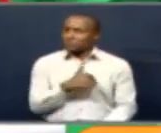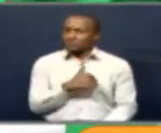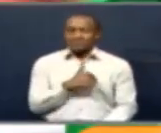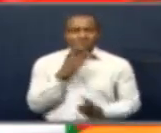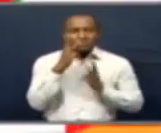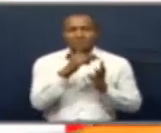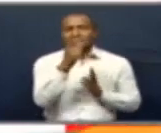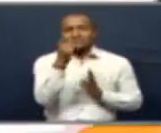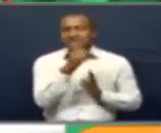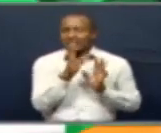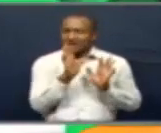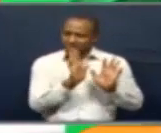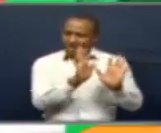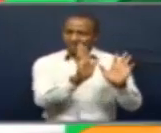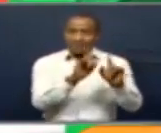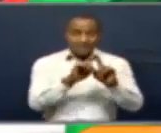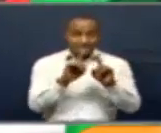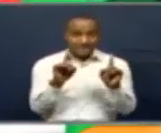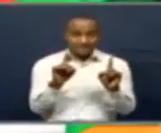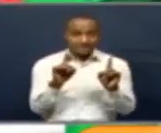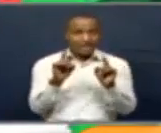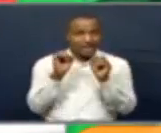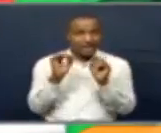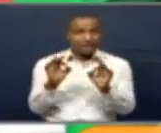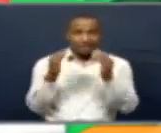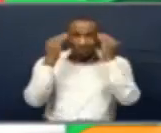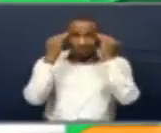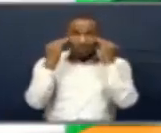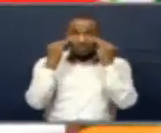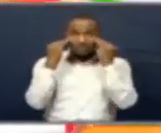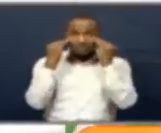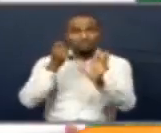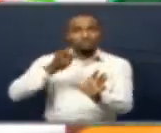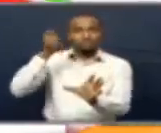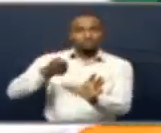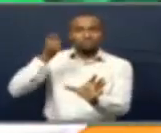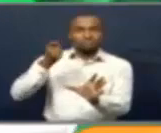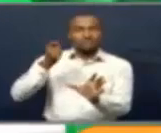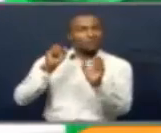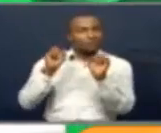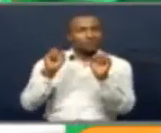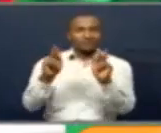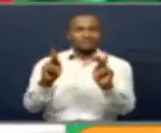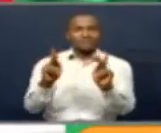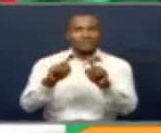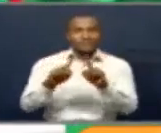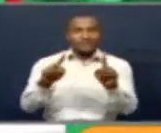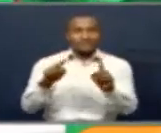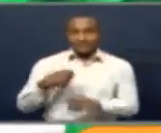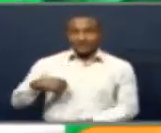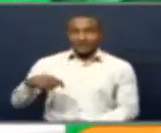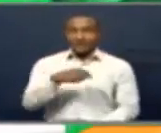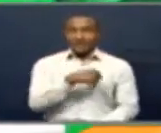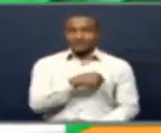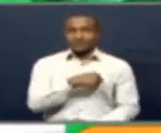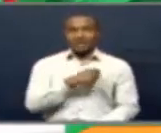he gets. That is his. But if the case in court will be judged otherwise, so be it. But for us, we followed the